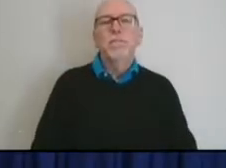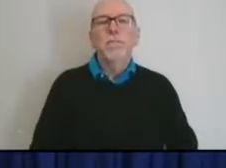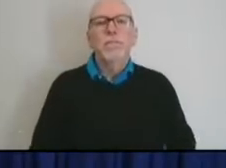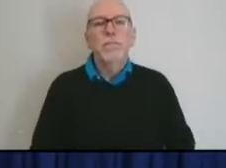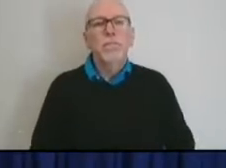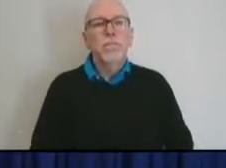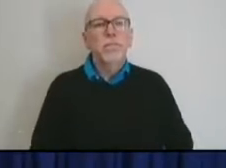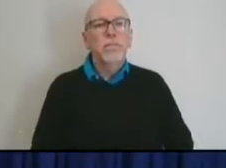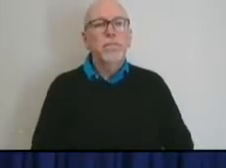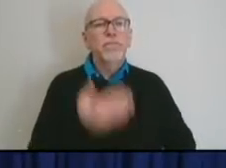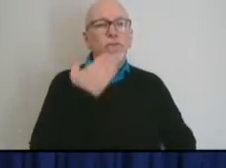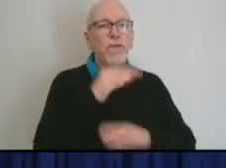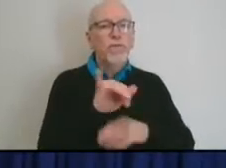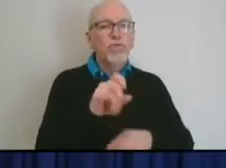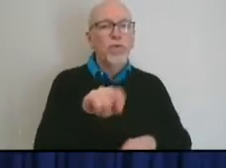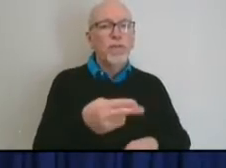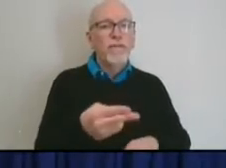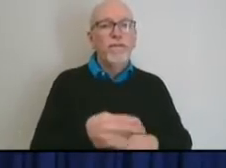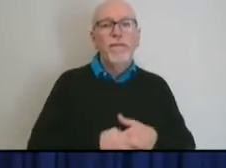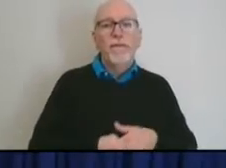Good afternoon, Joseph.